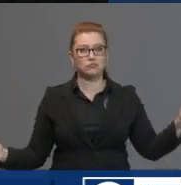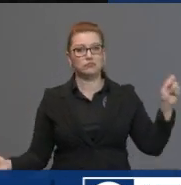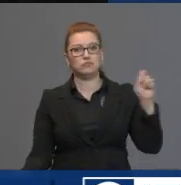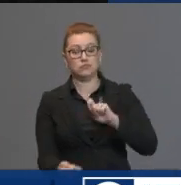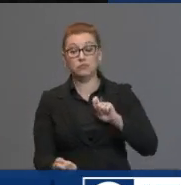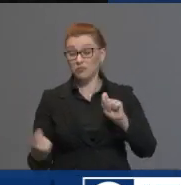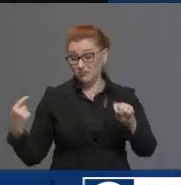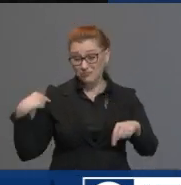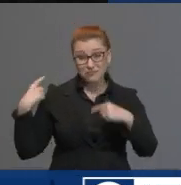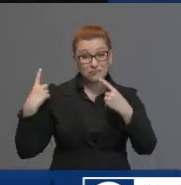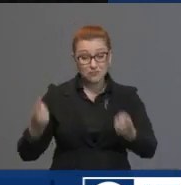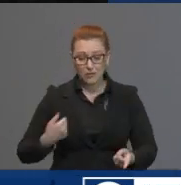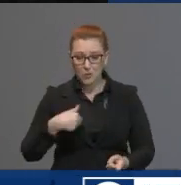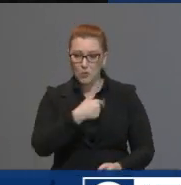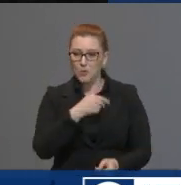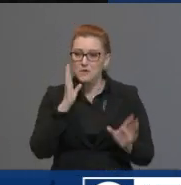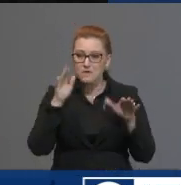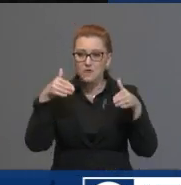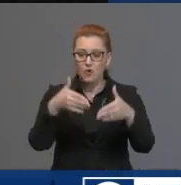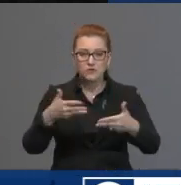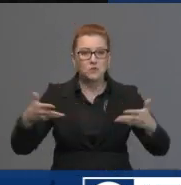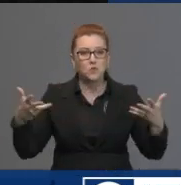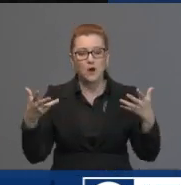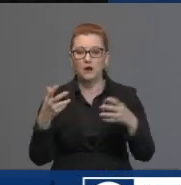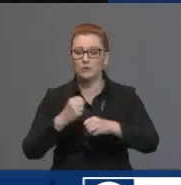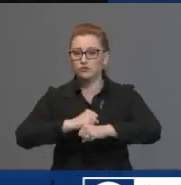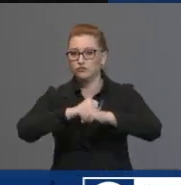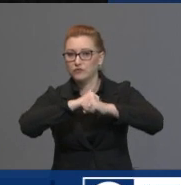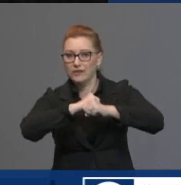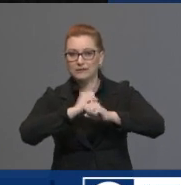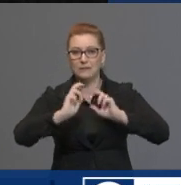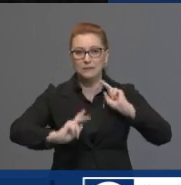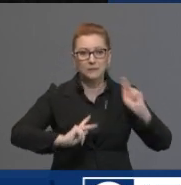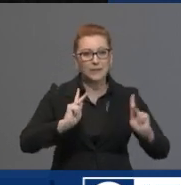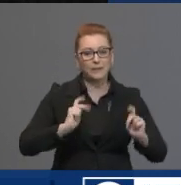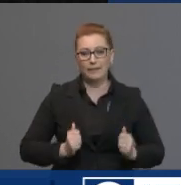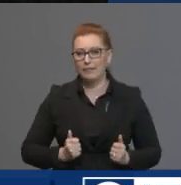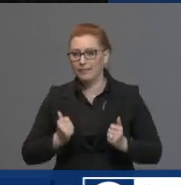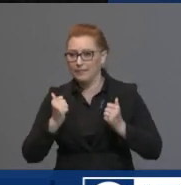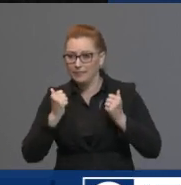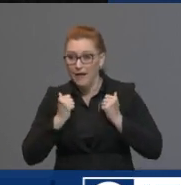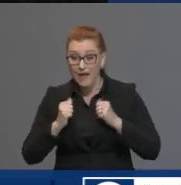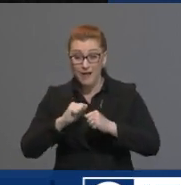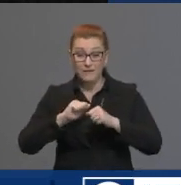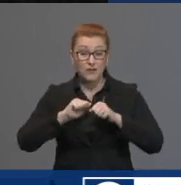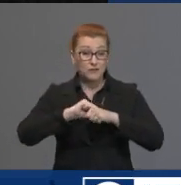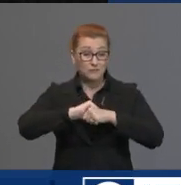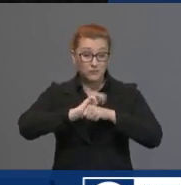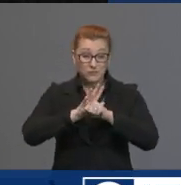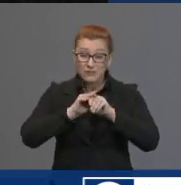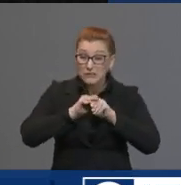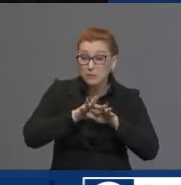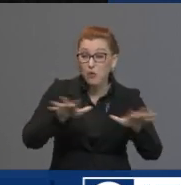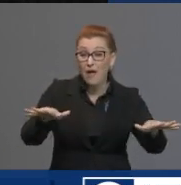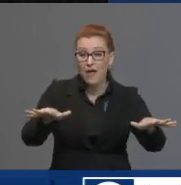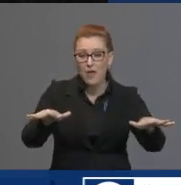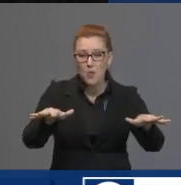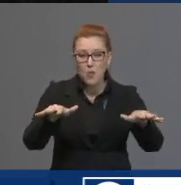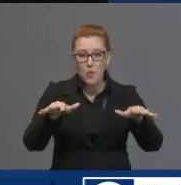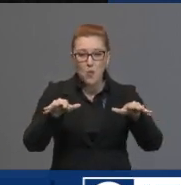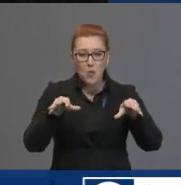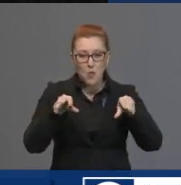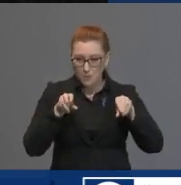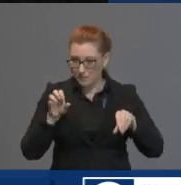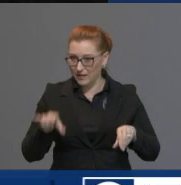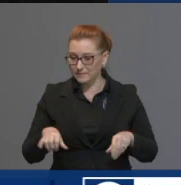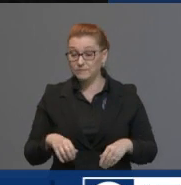has been on lives, on saving lives, protecting lives, and slowing the spread. Today,